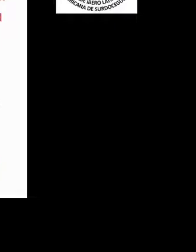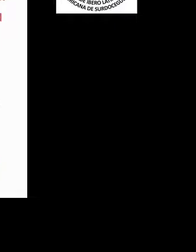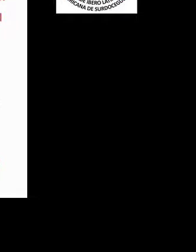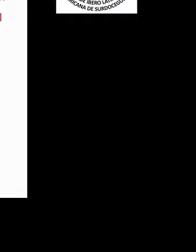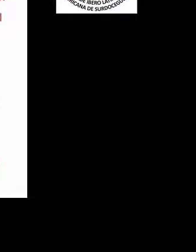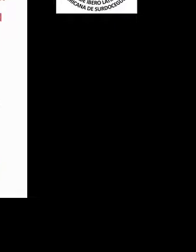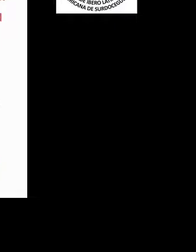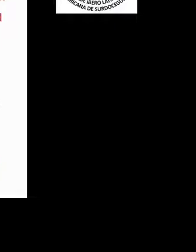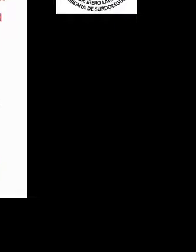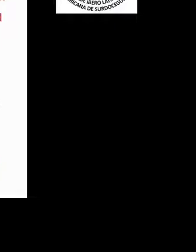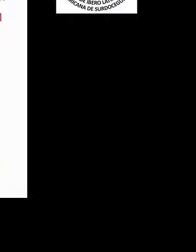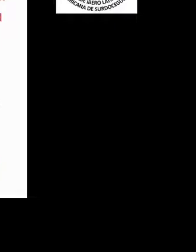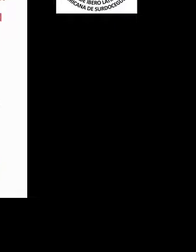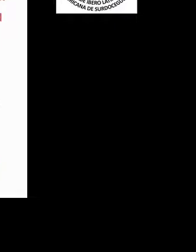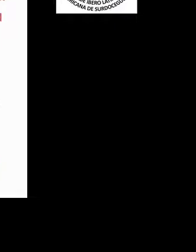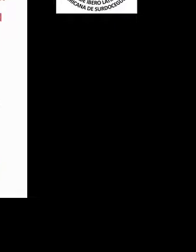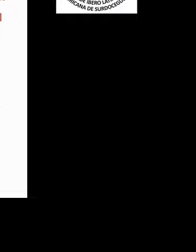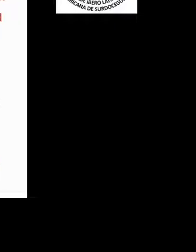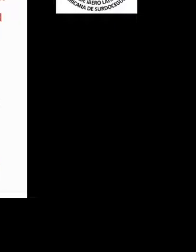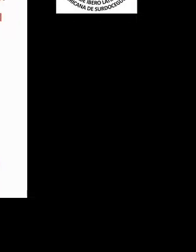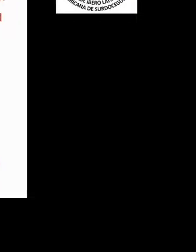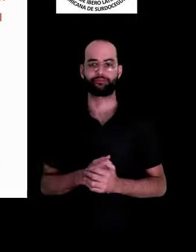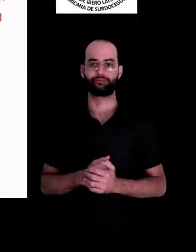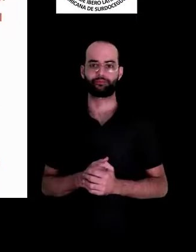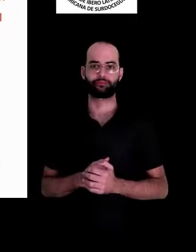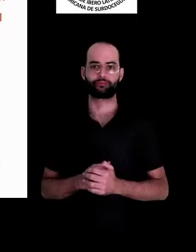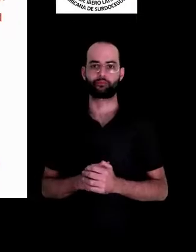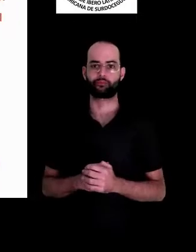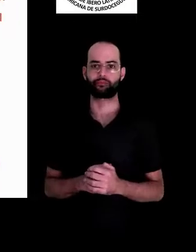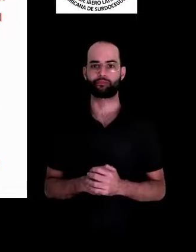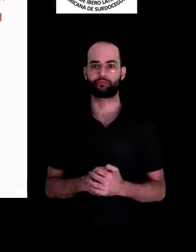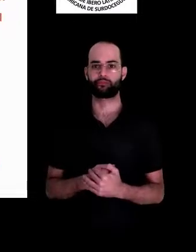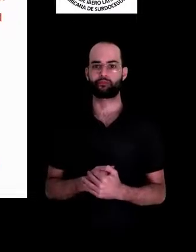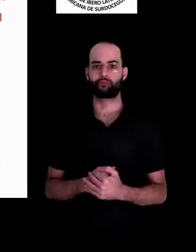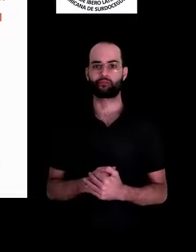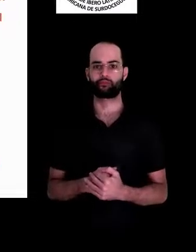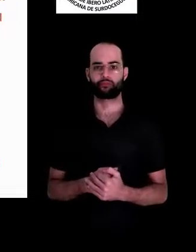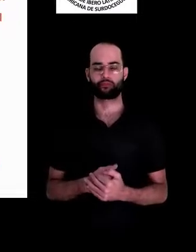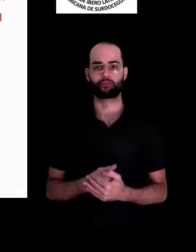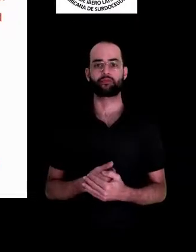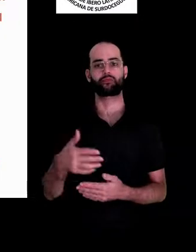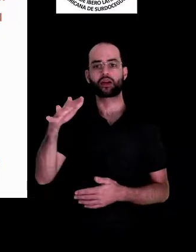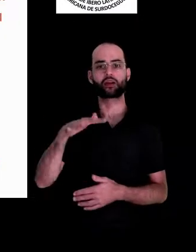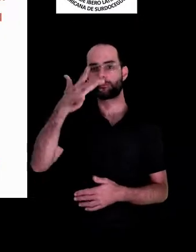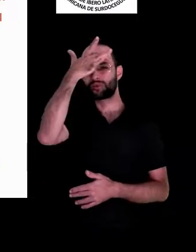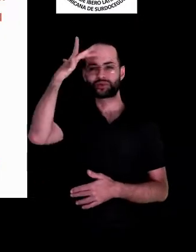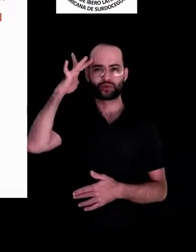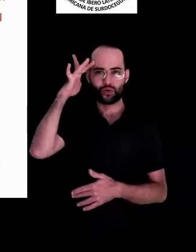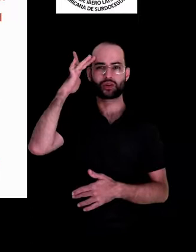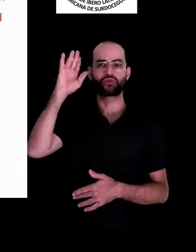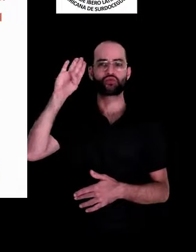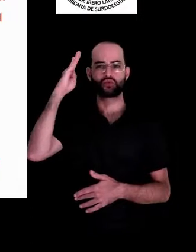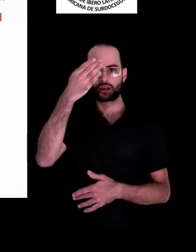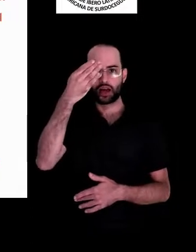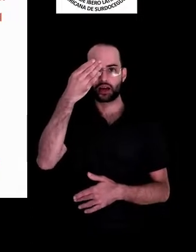and each one with its name written. The background is blue. Next